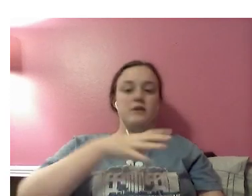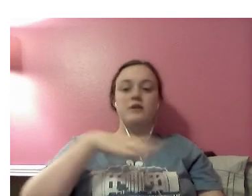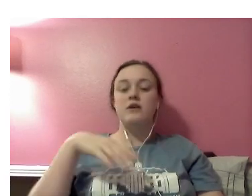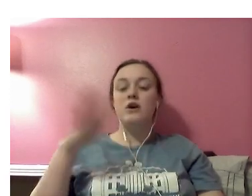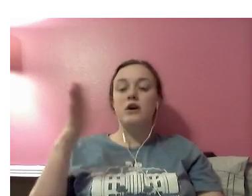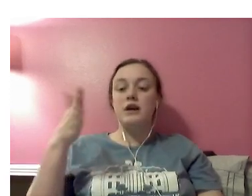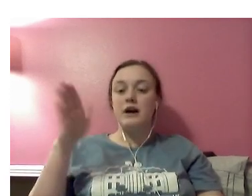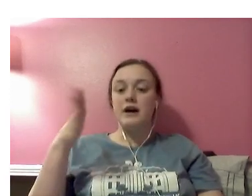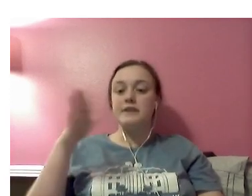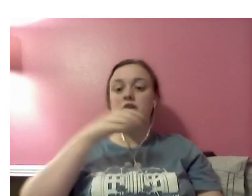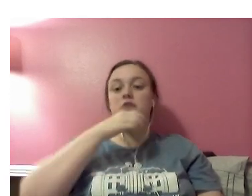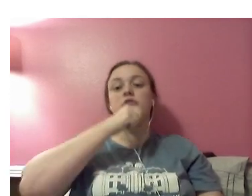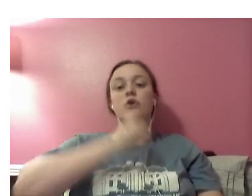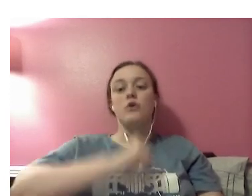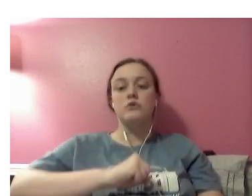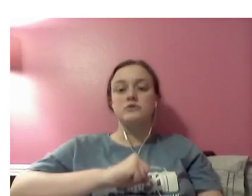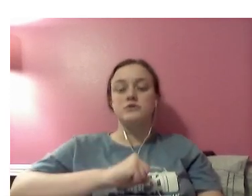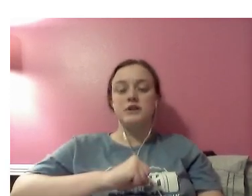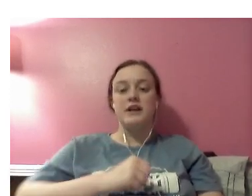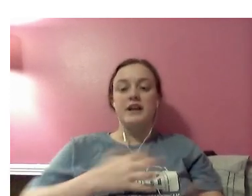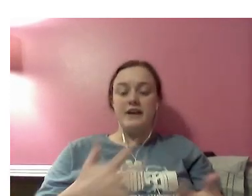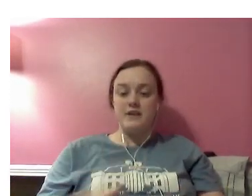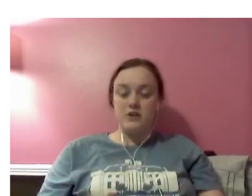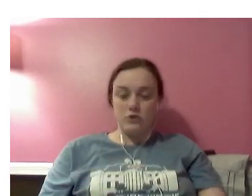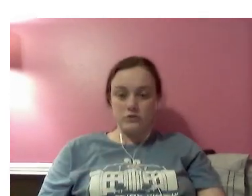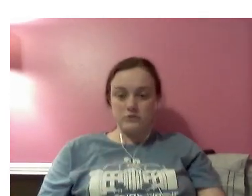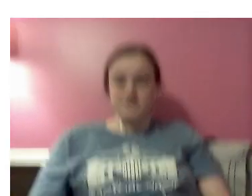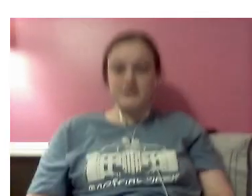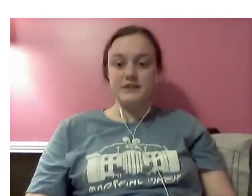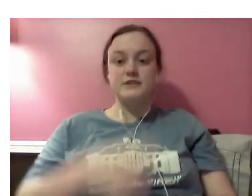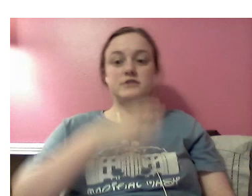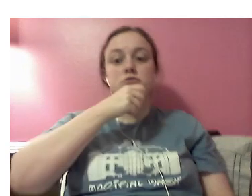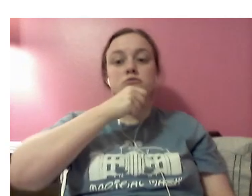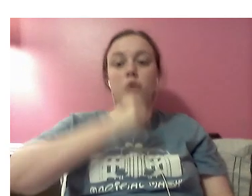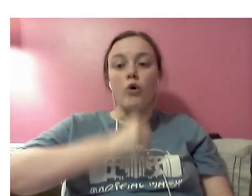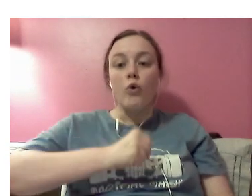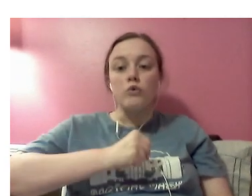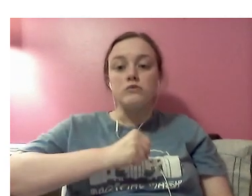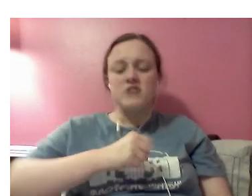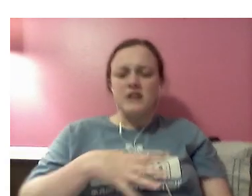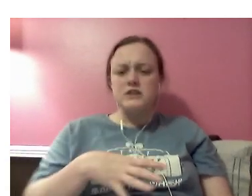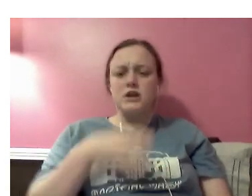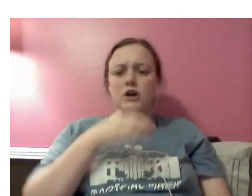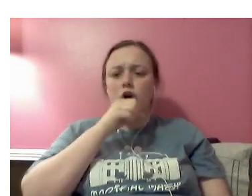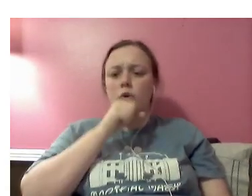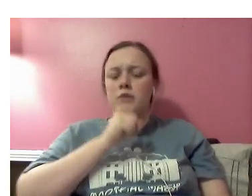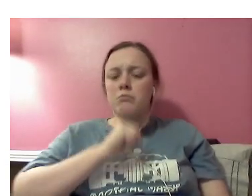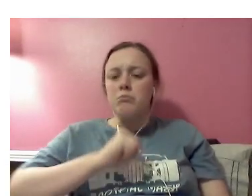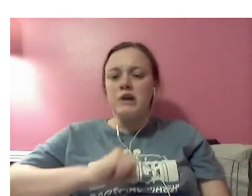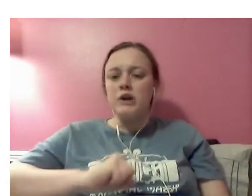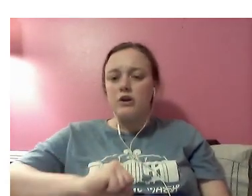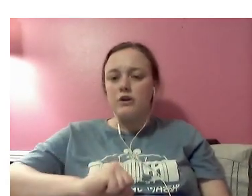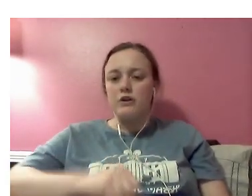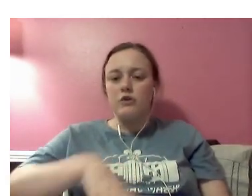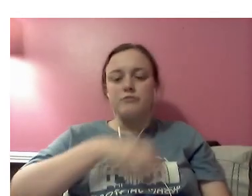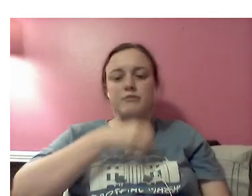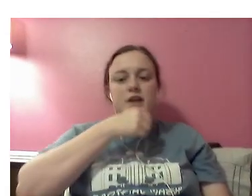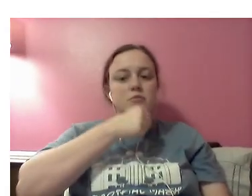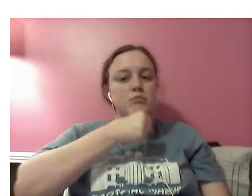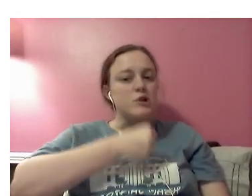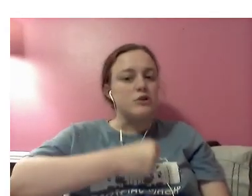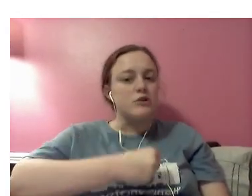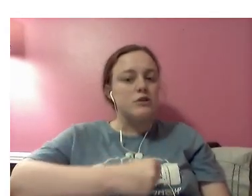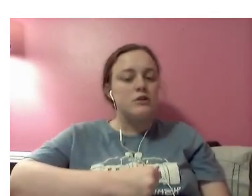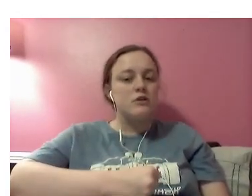Okay, kind of old. And then old is old. It's like you're growing a beard, an old